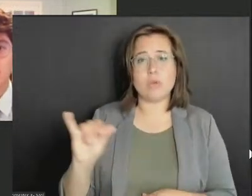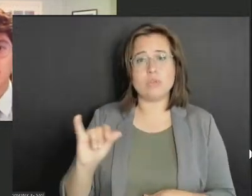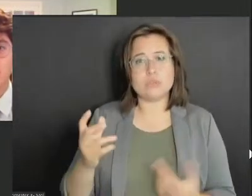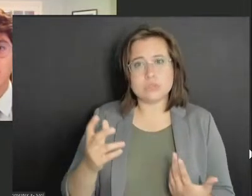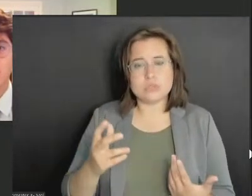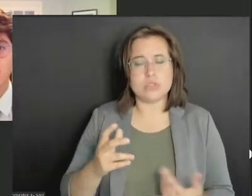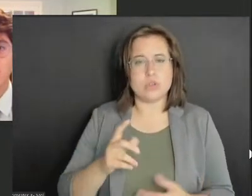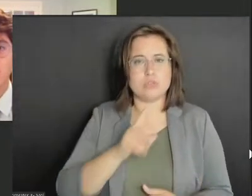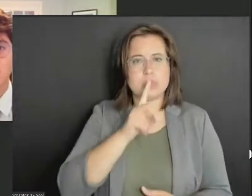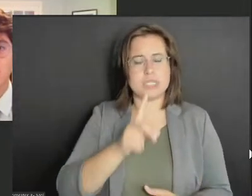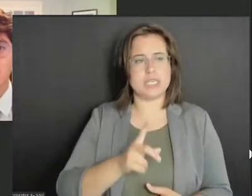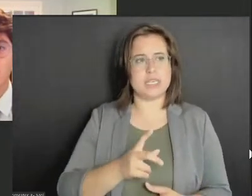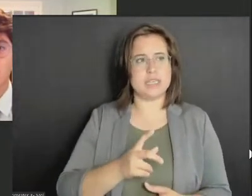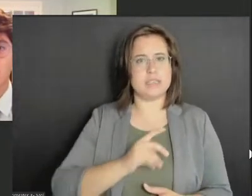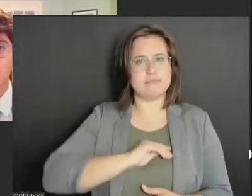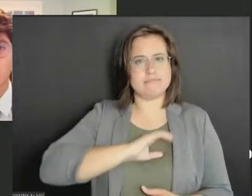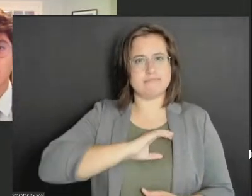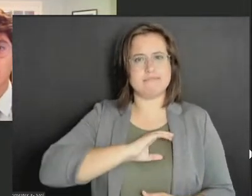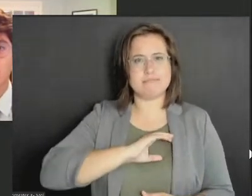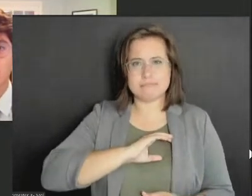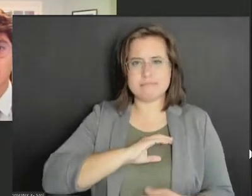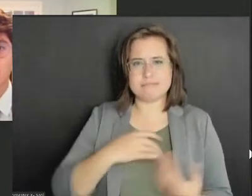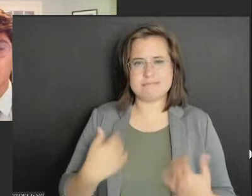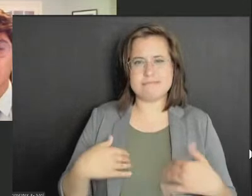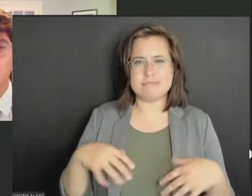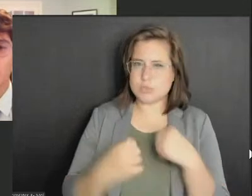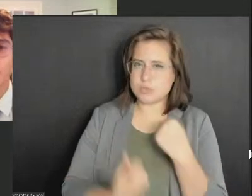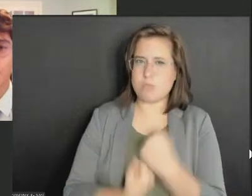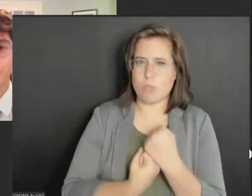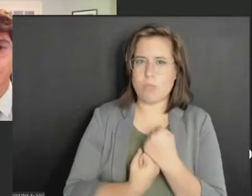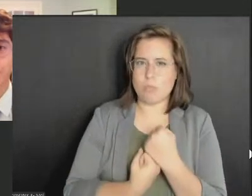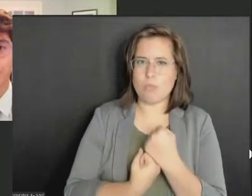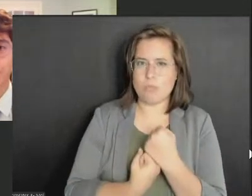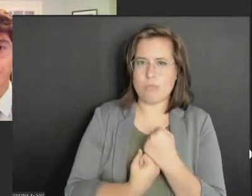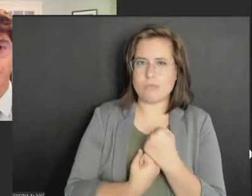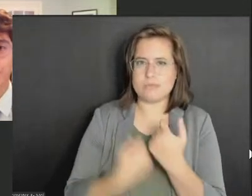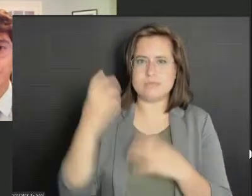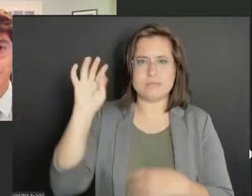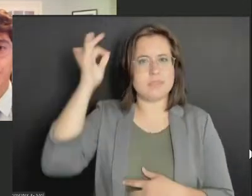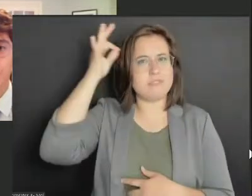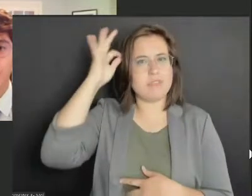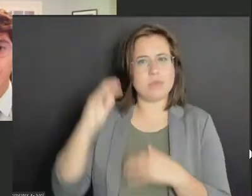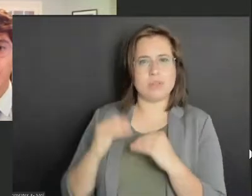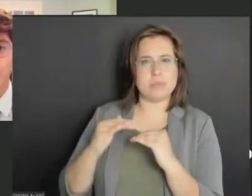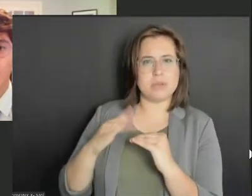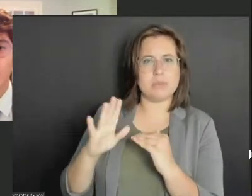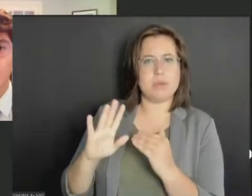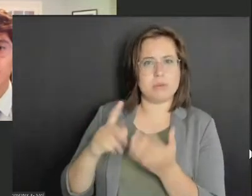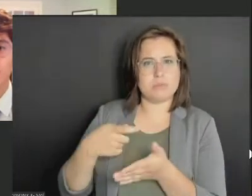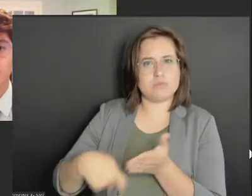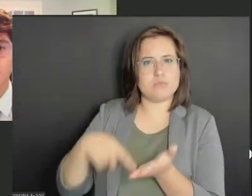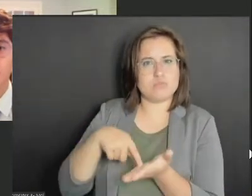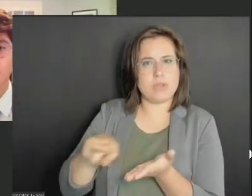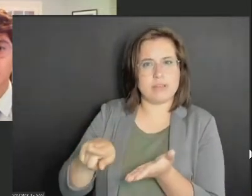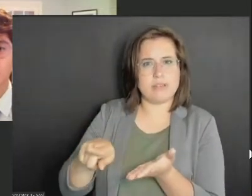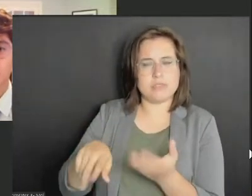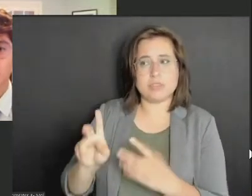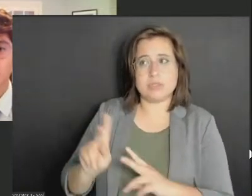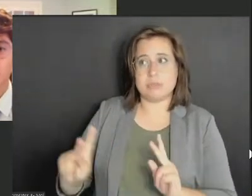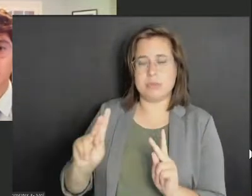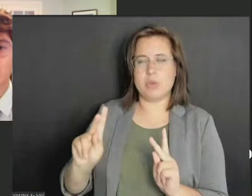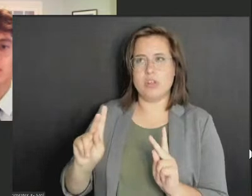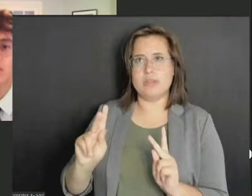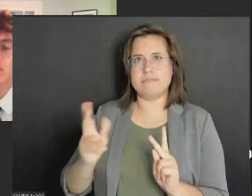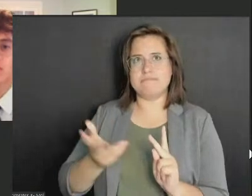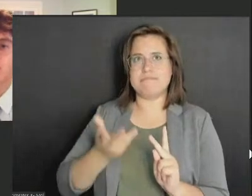to hear this level of support for the federal minimum wage, for people being able to pay, for people